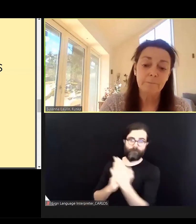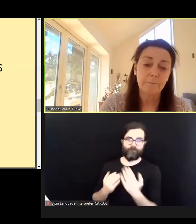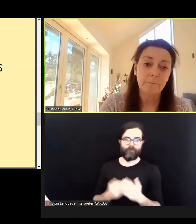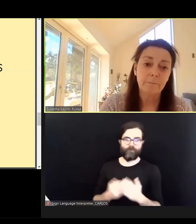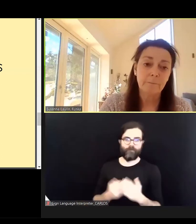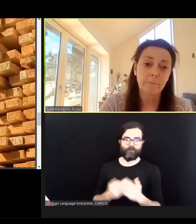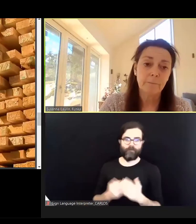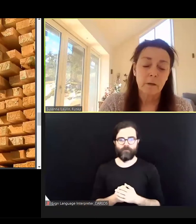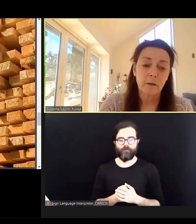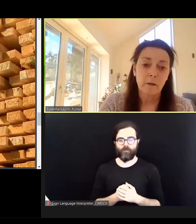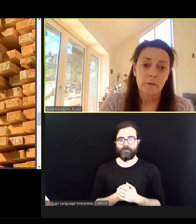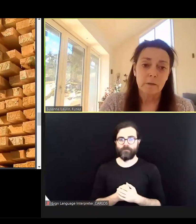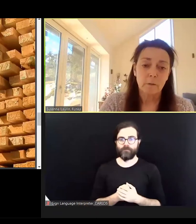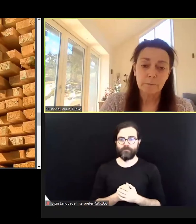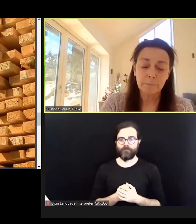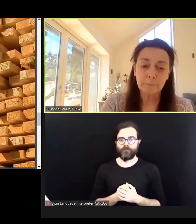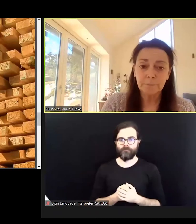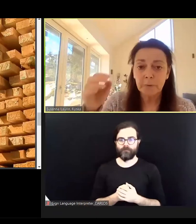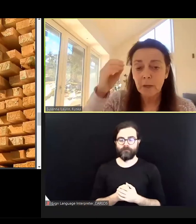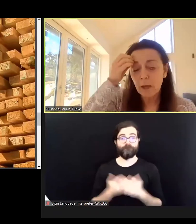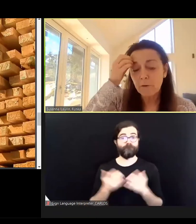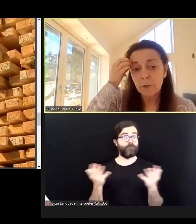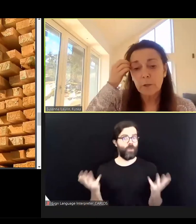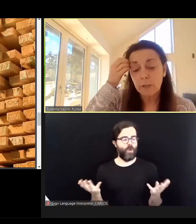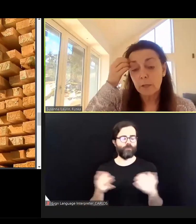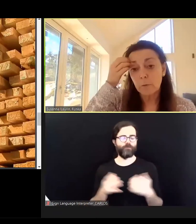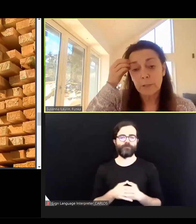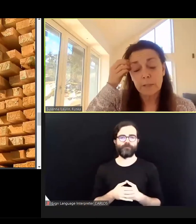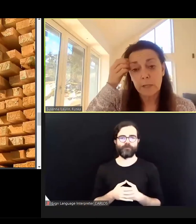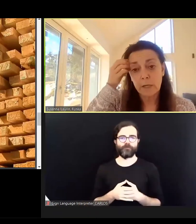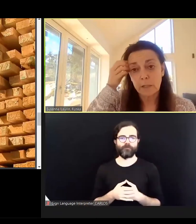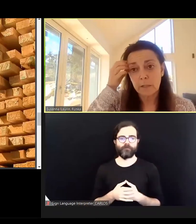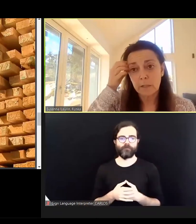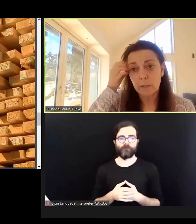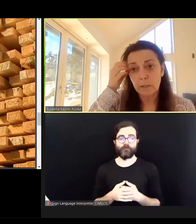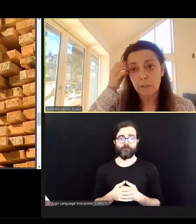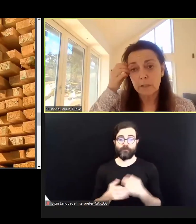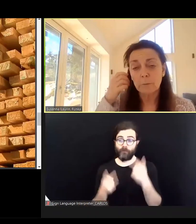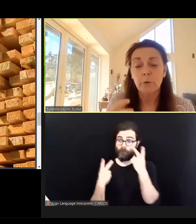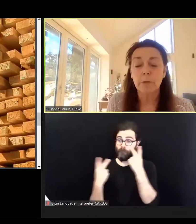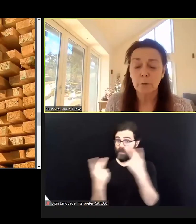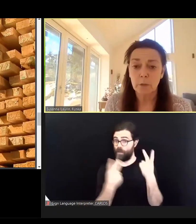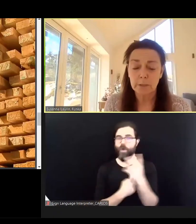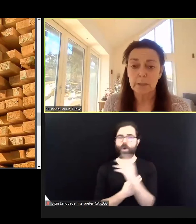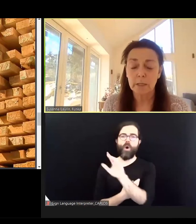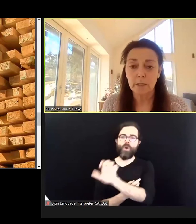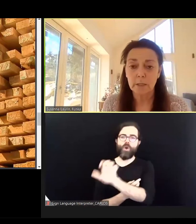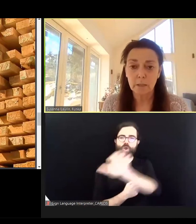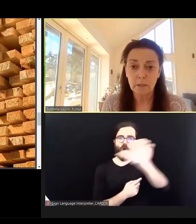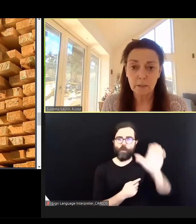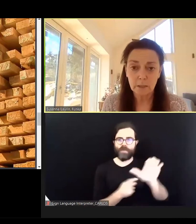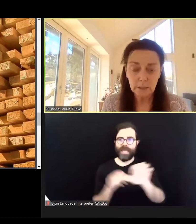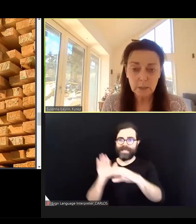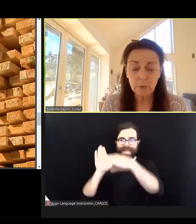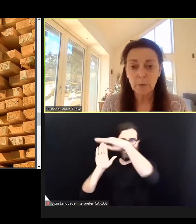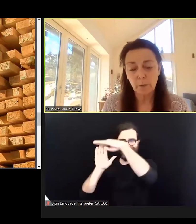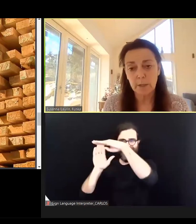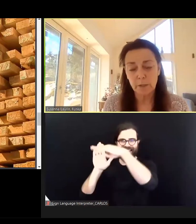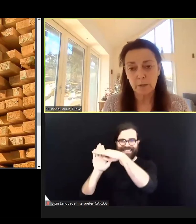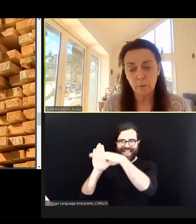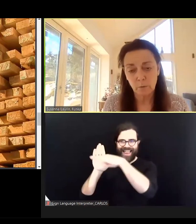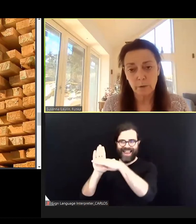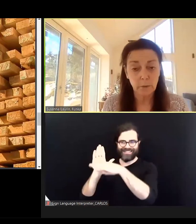accessible. And this will, of course, have a huge impact on training and schools and e-learning system